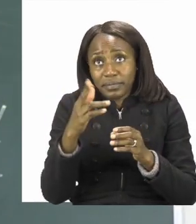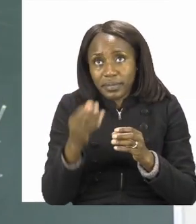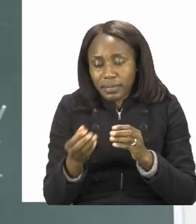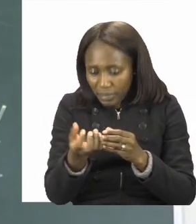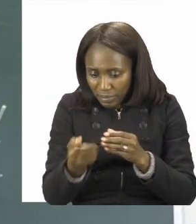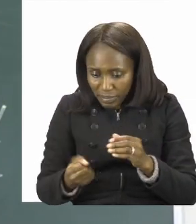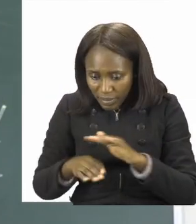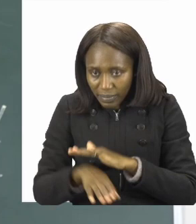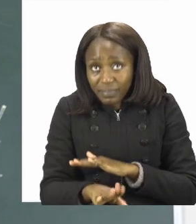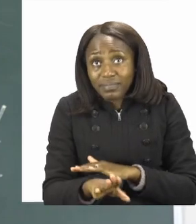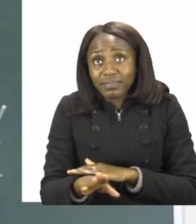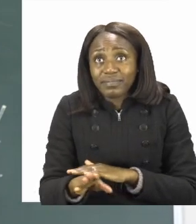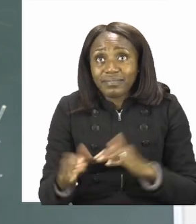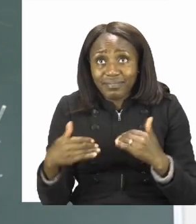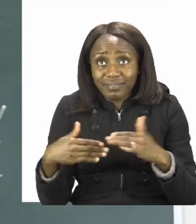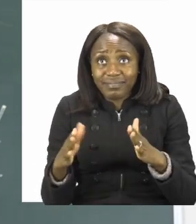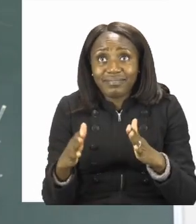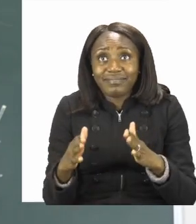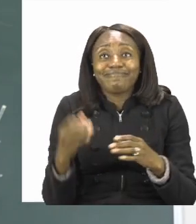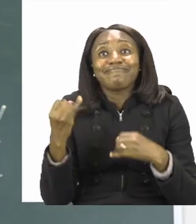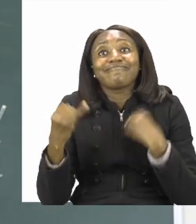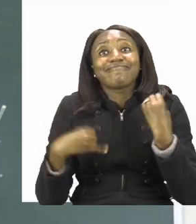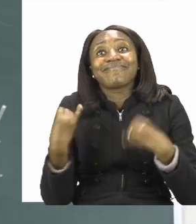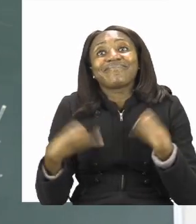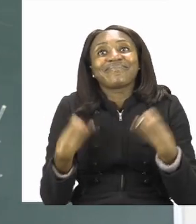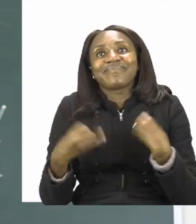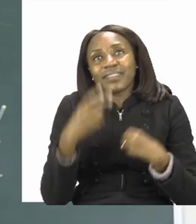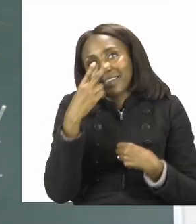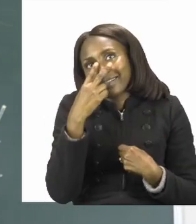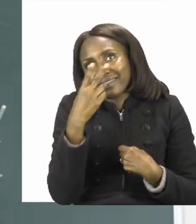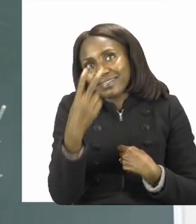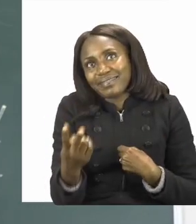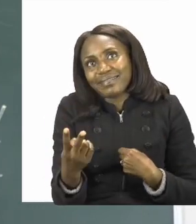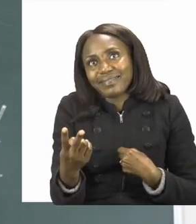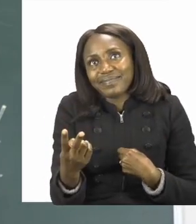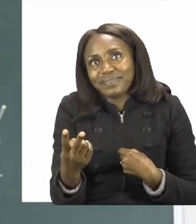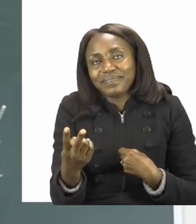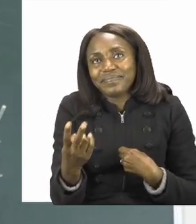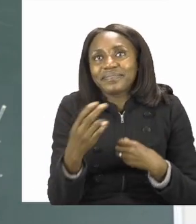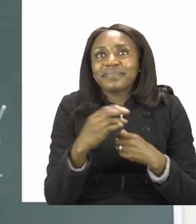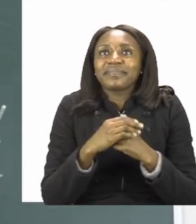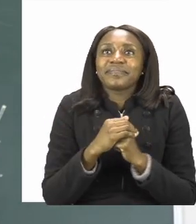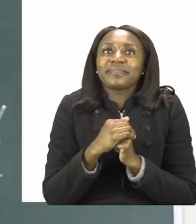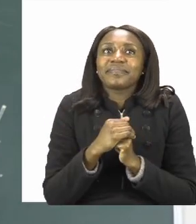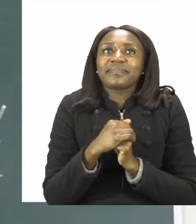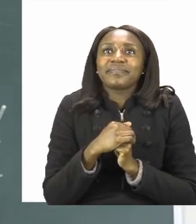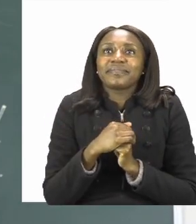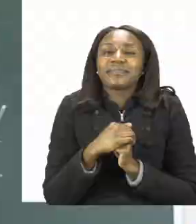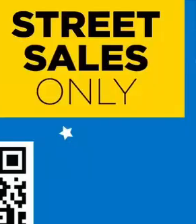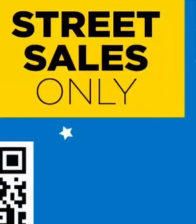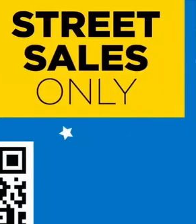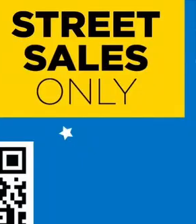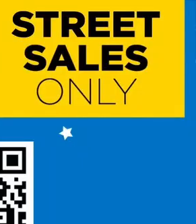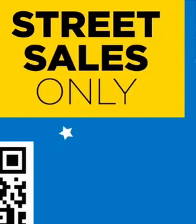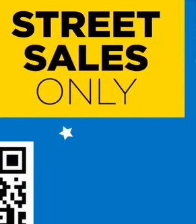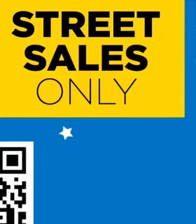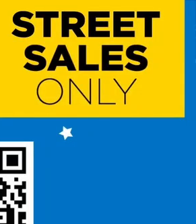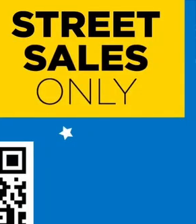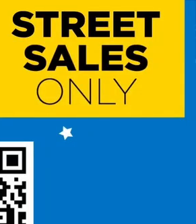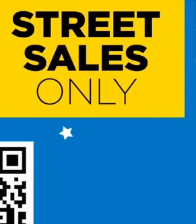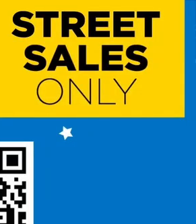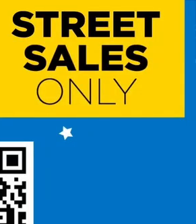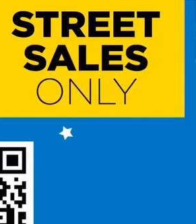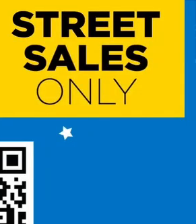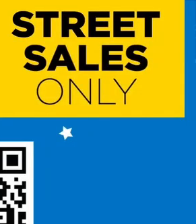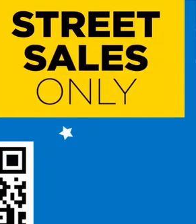you start your puzzle. Have fun, and I'll see you when you're done after the advert break. Follow us on